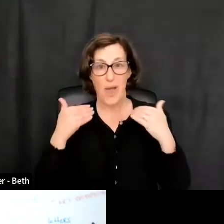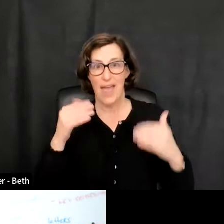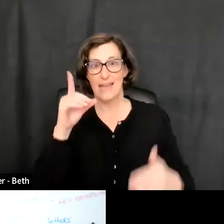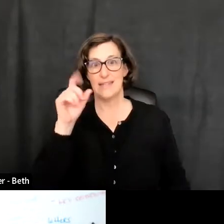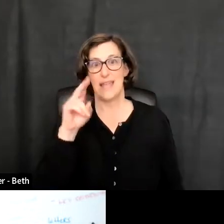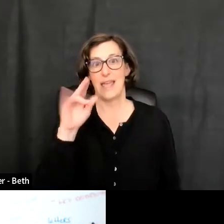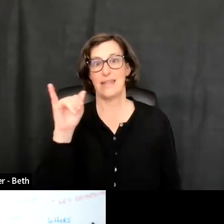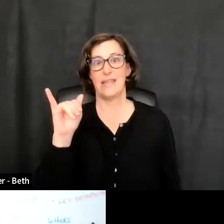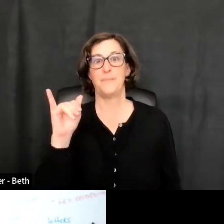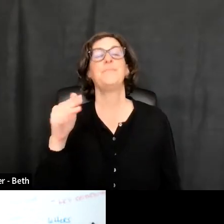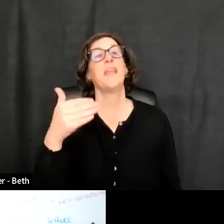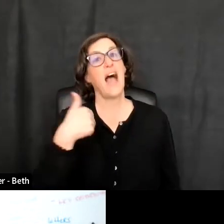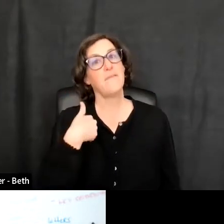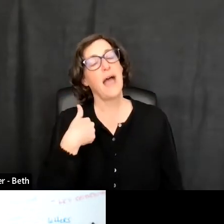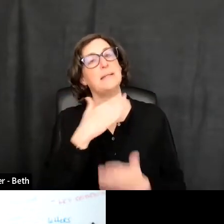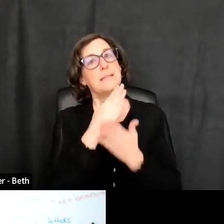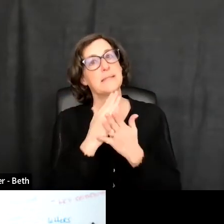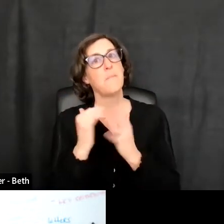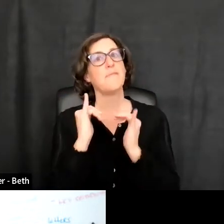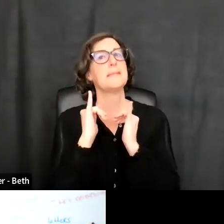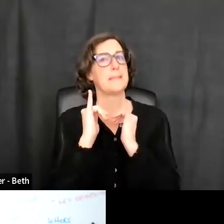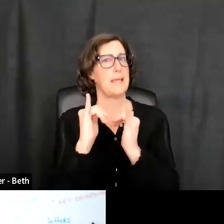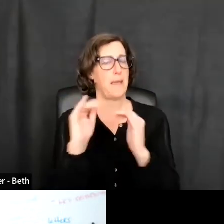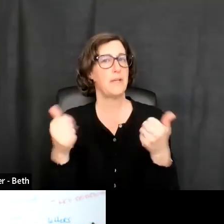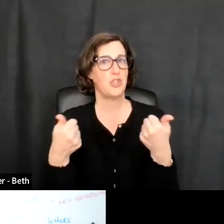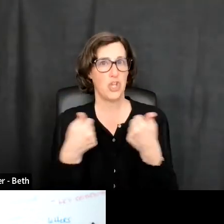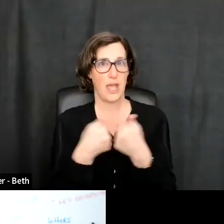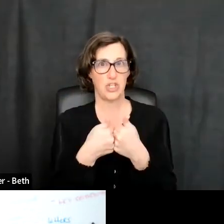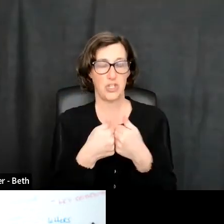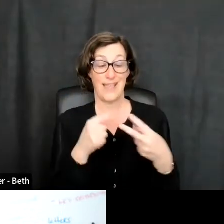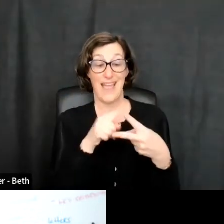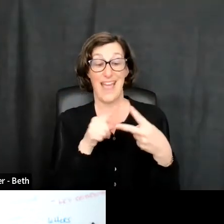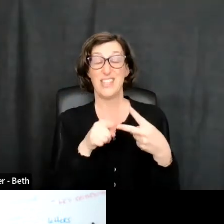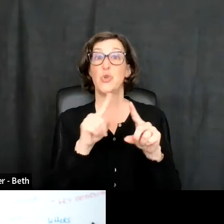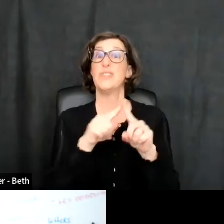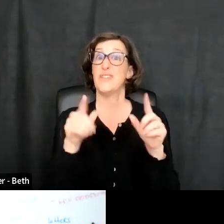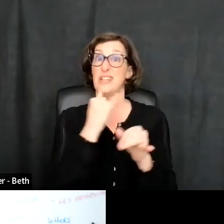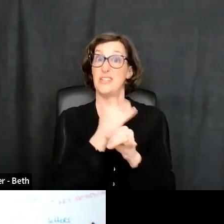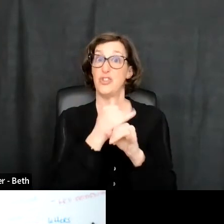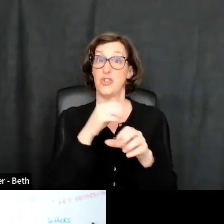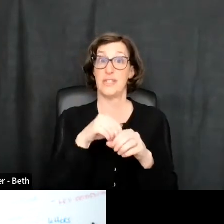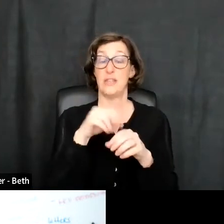So I've had some similar challenges at two different institutions in the U.S. One